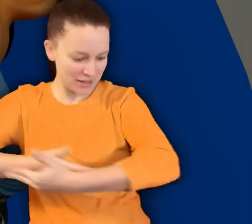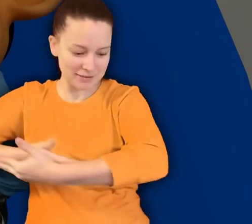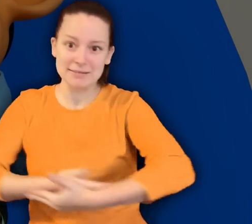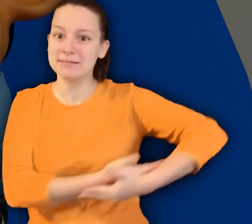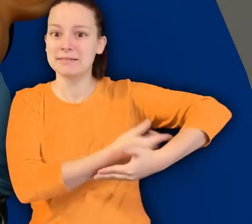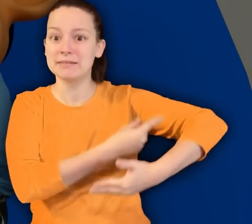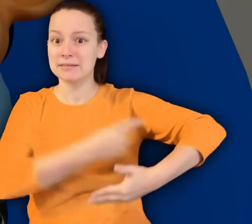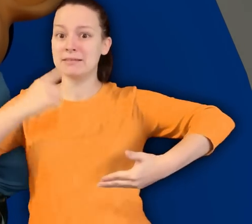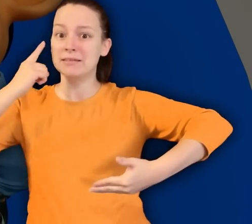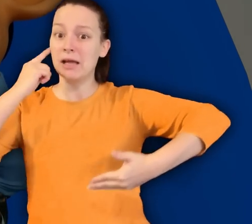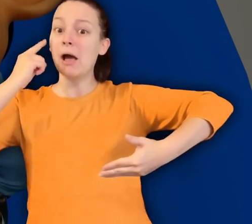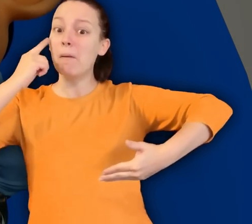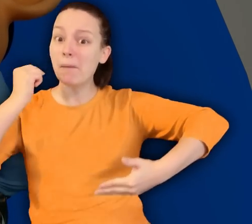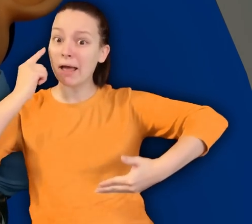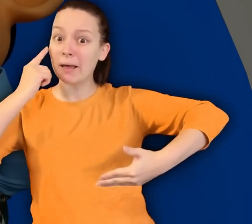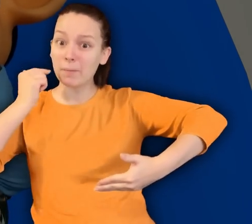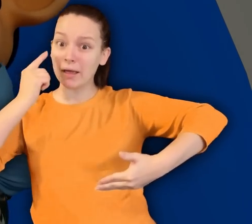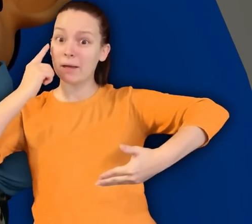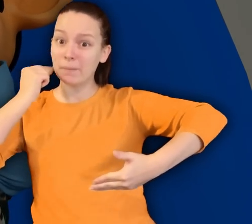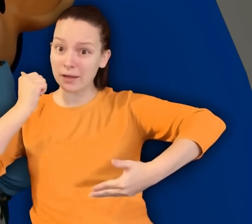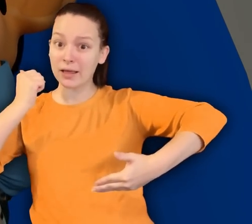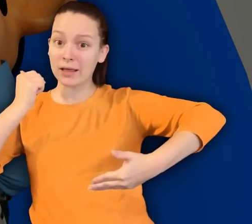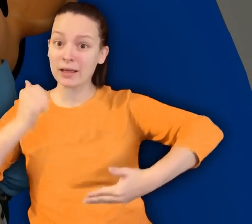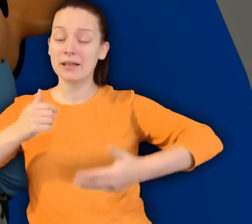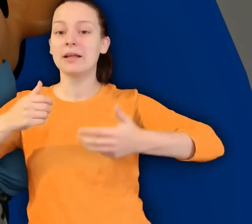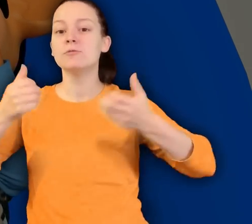the babies on the bus go